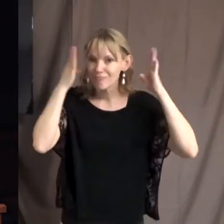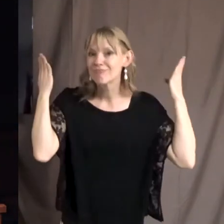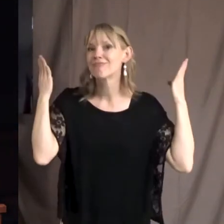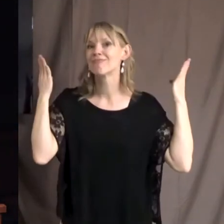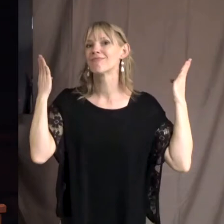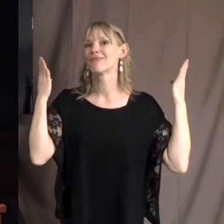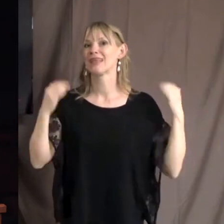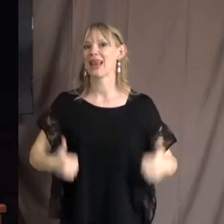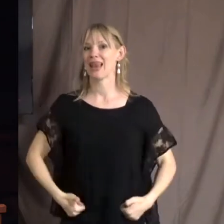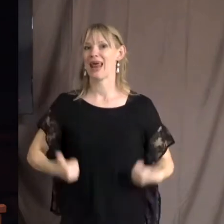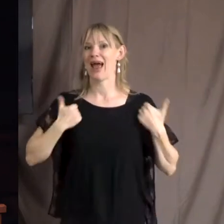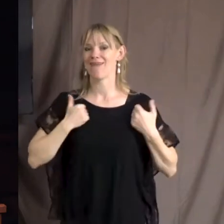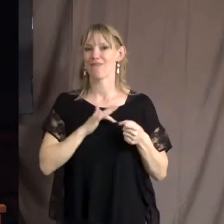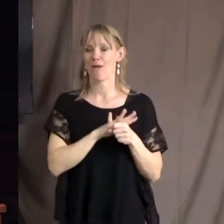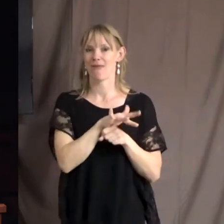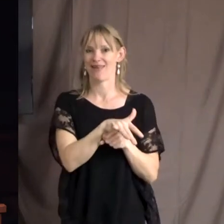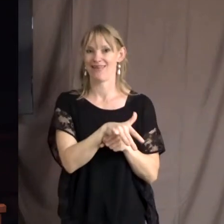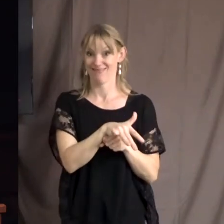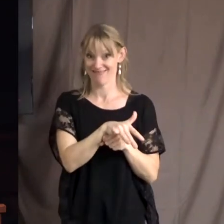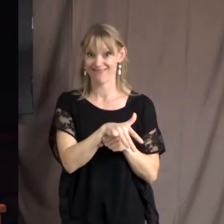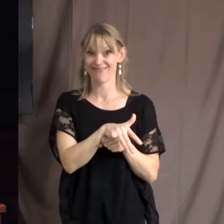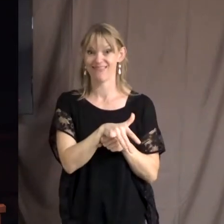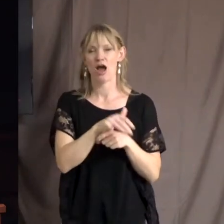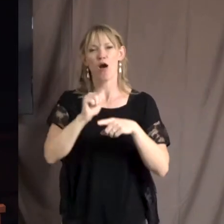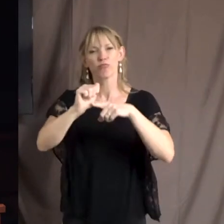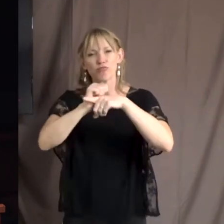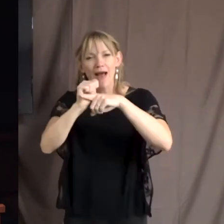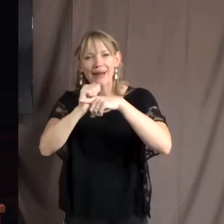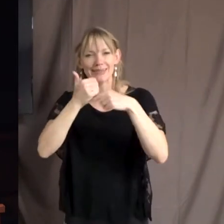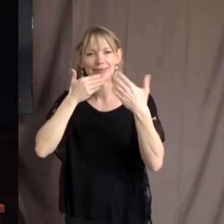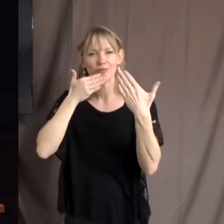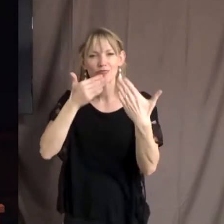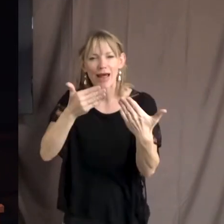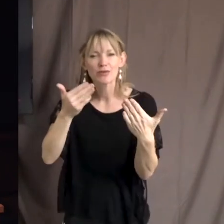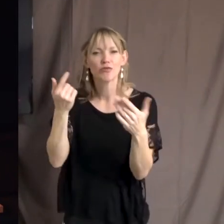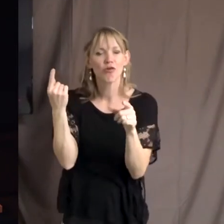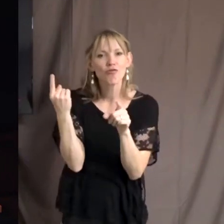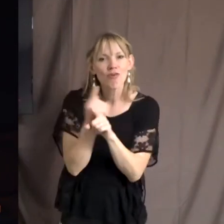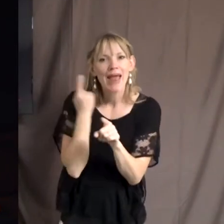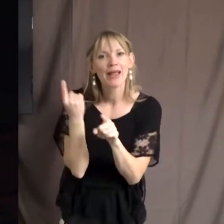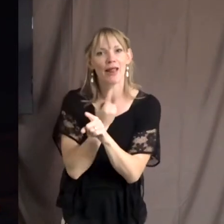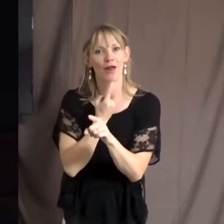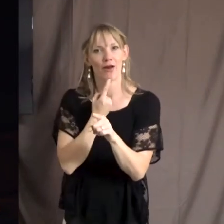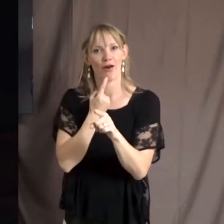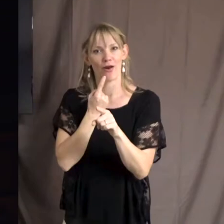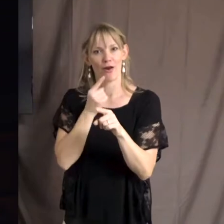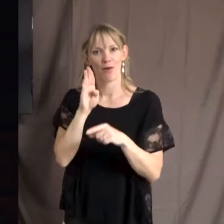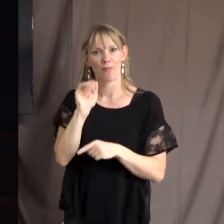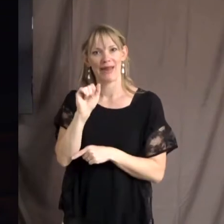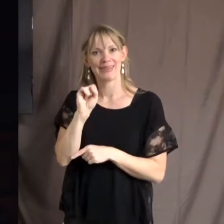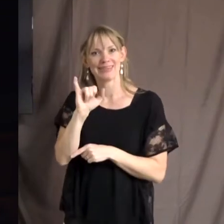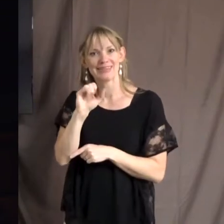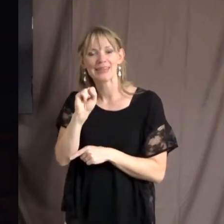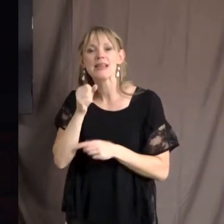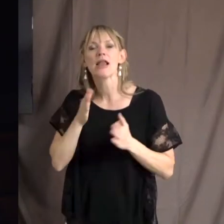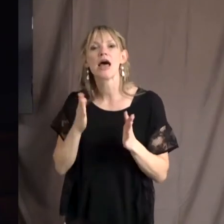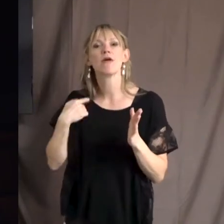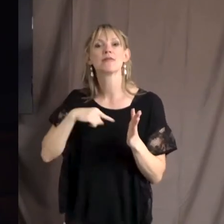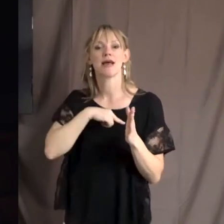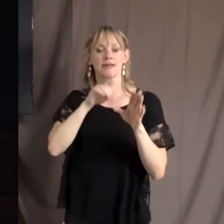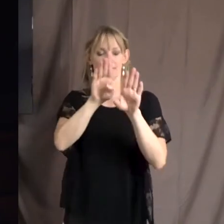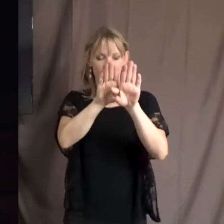living. That practicing gratitude on a regular, consistent basis allows us to walk through that